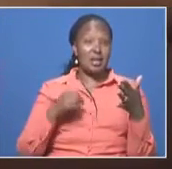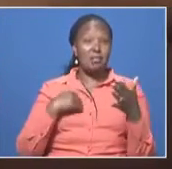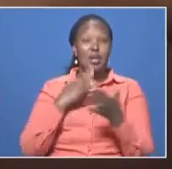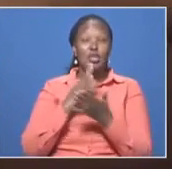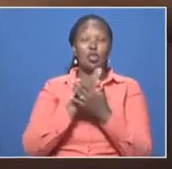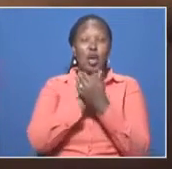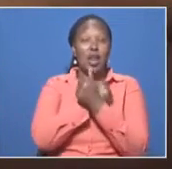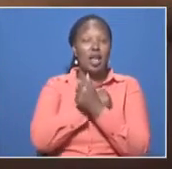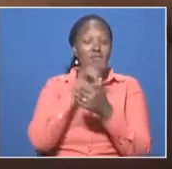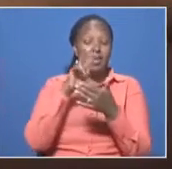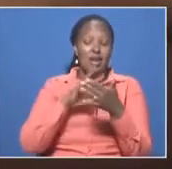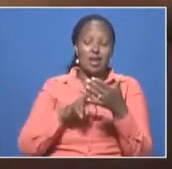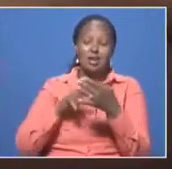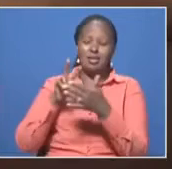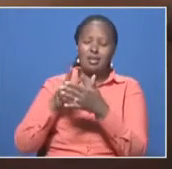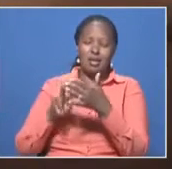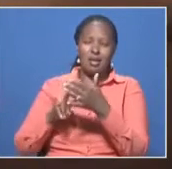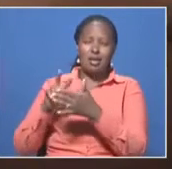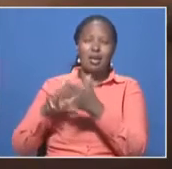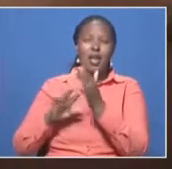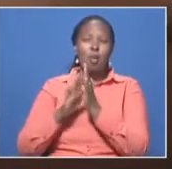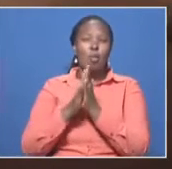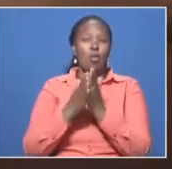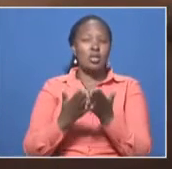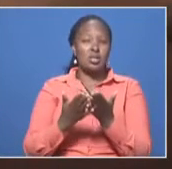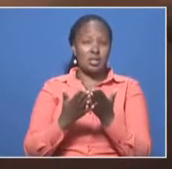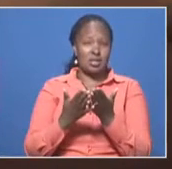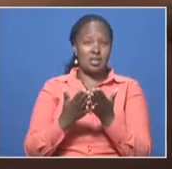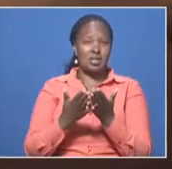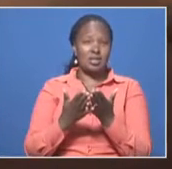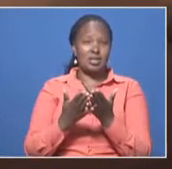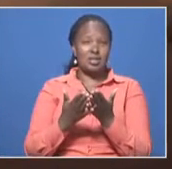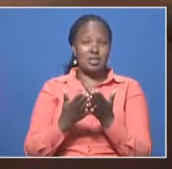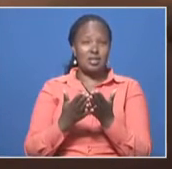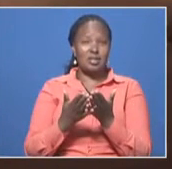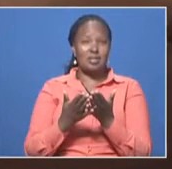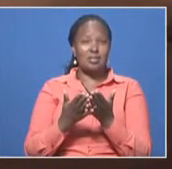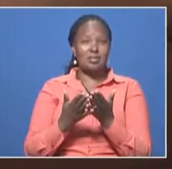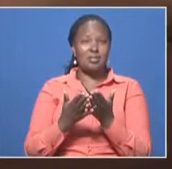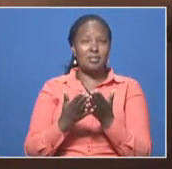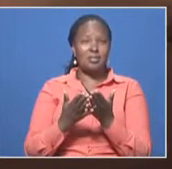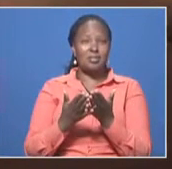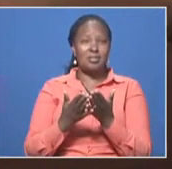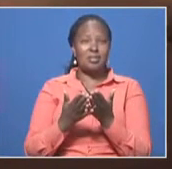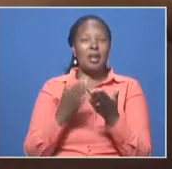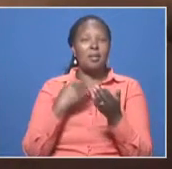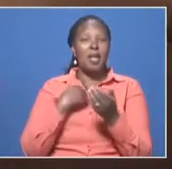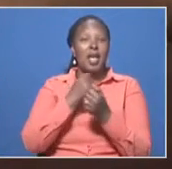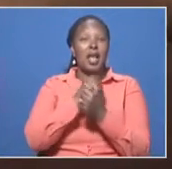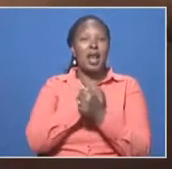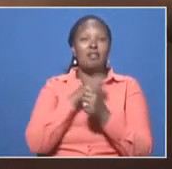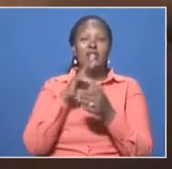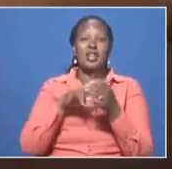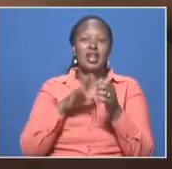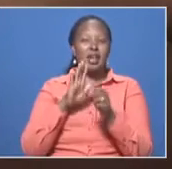love reading books, fictions, biographies. I used to love reading